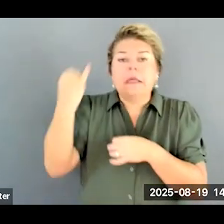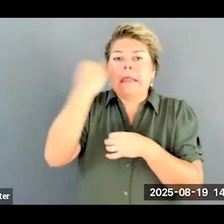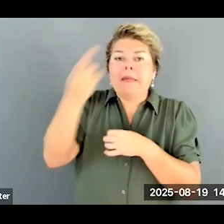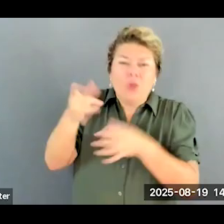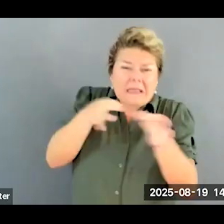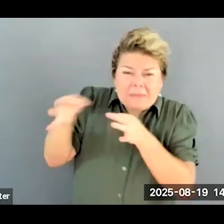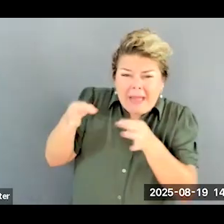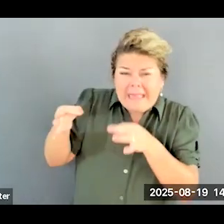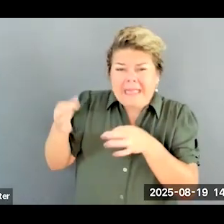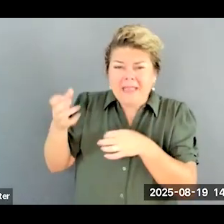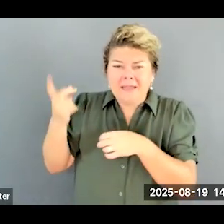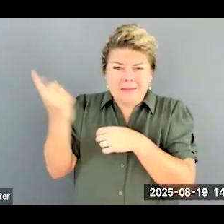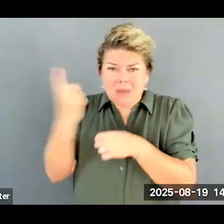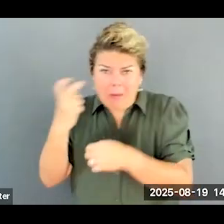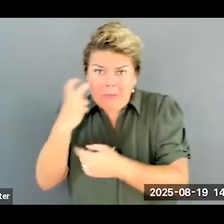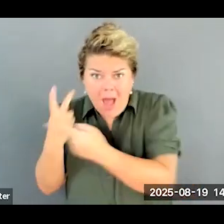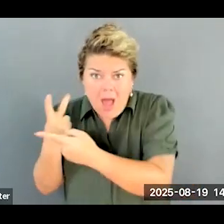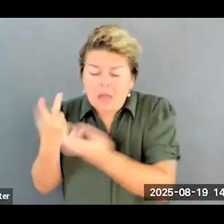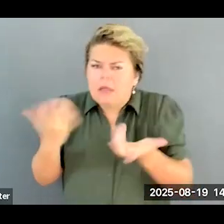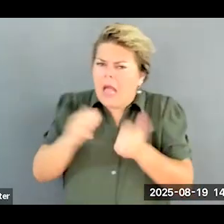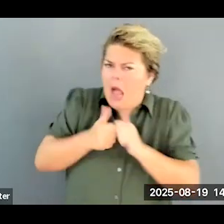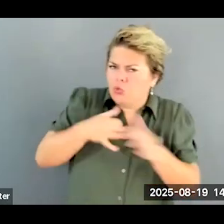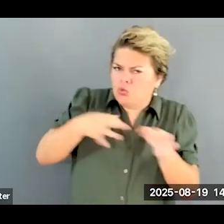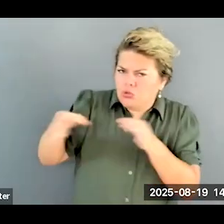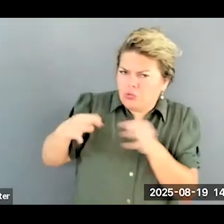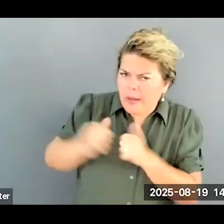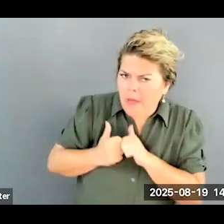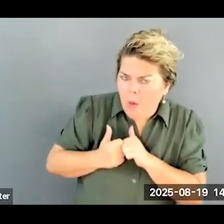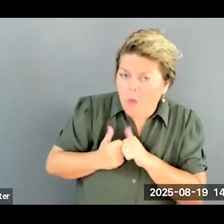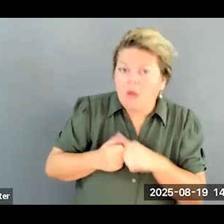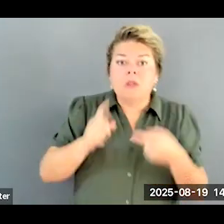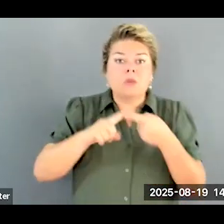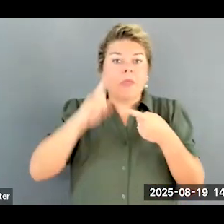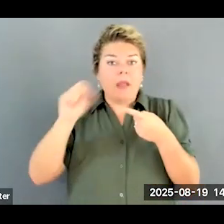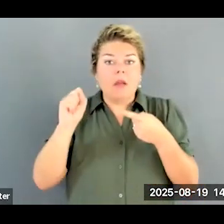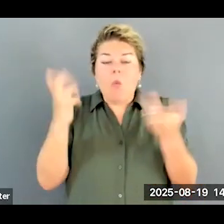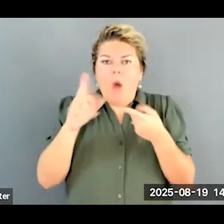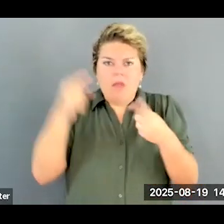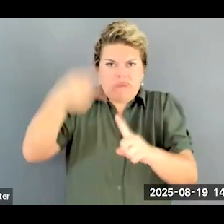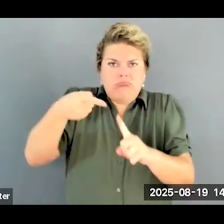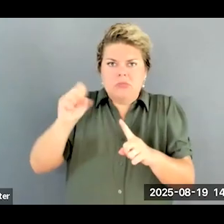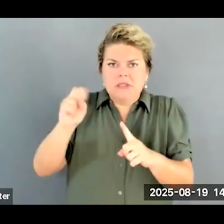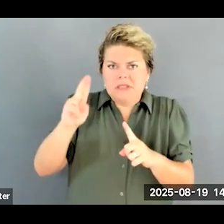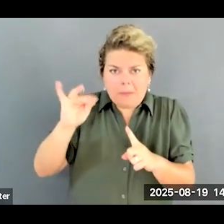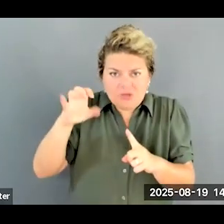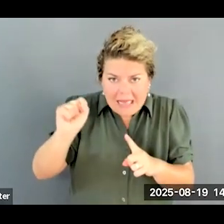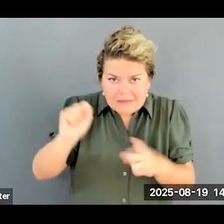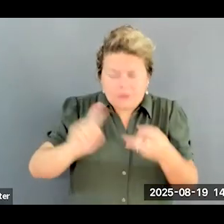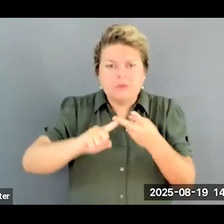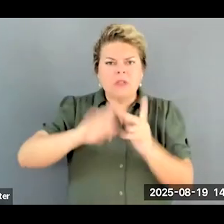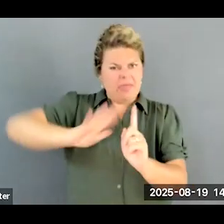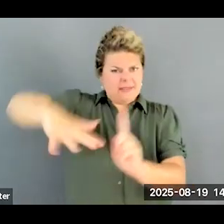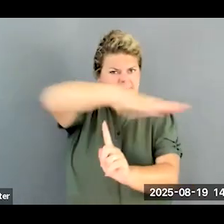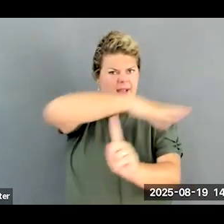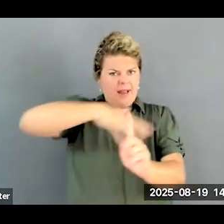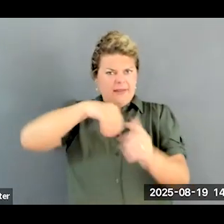So some things that you may include in that description is the subject and providing that in detail, the setting that you see in